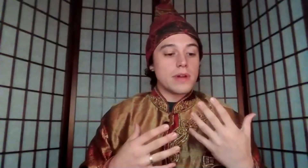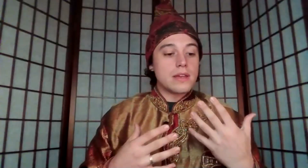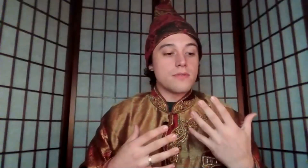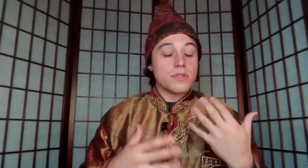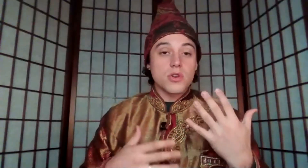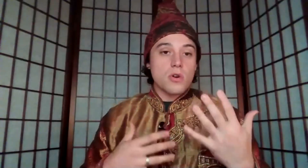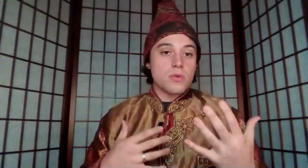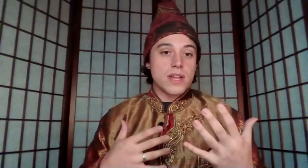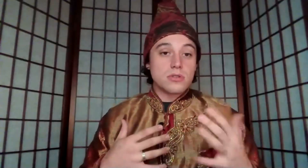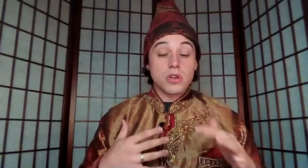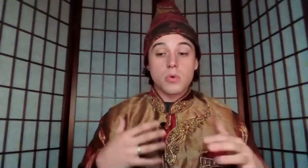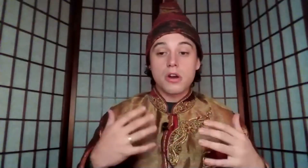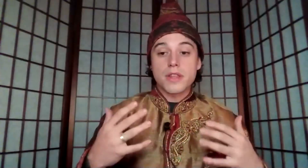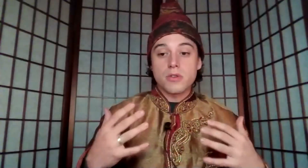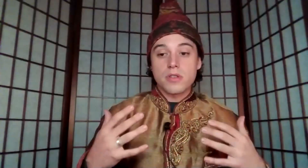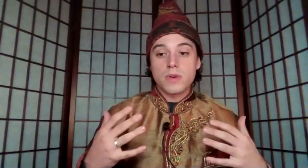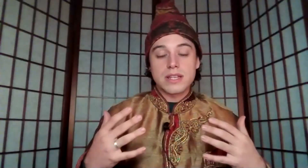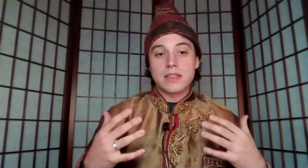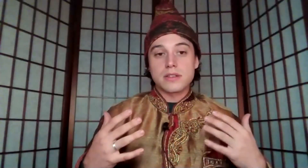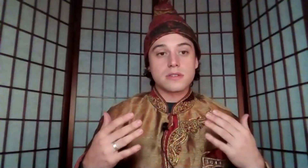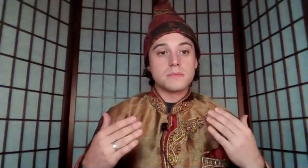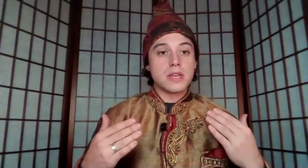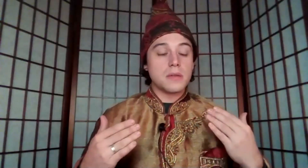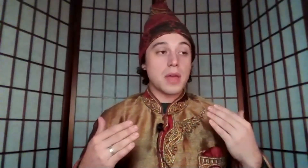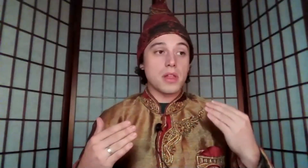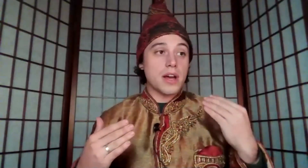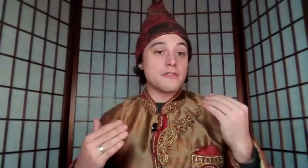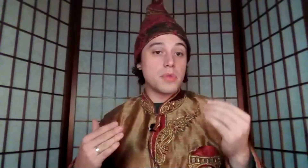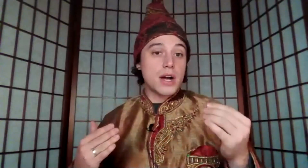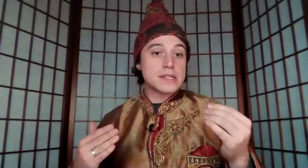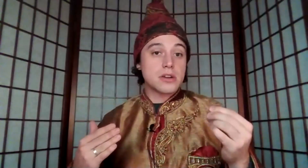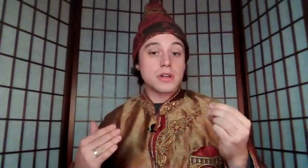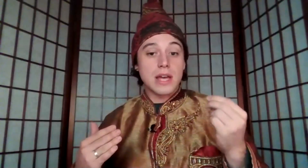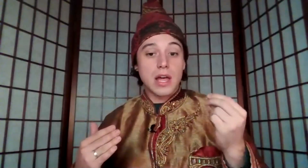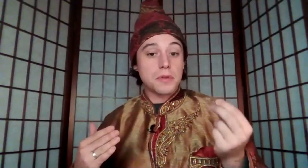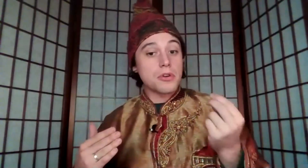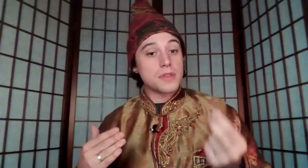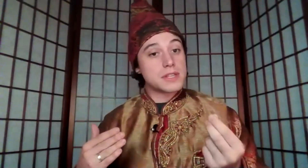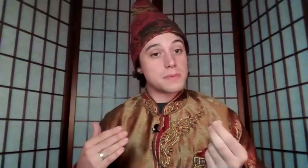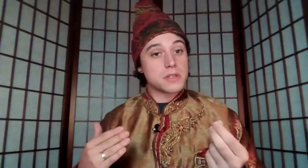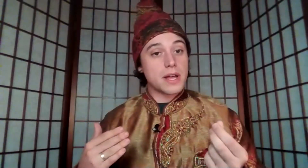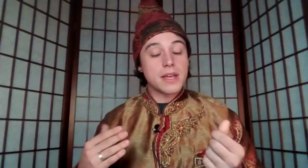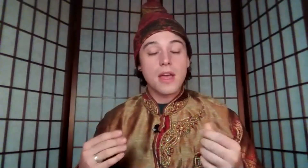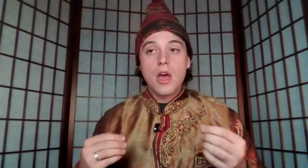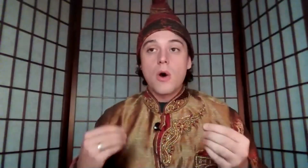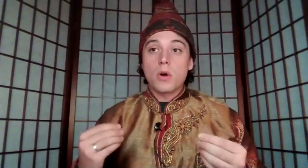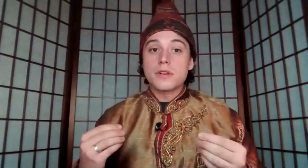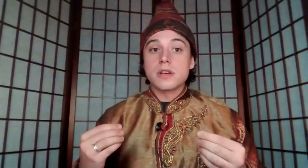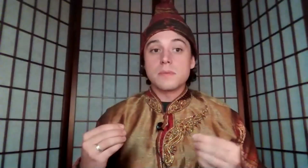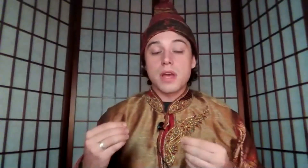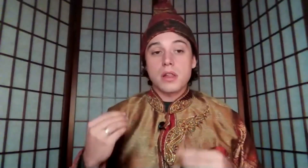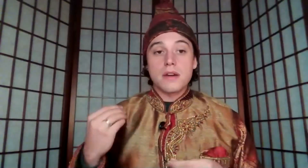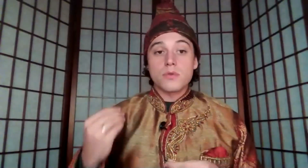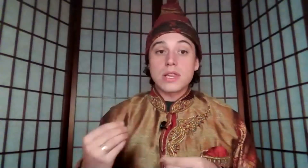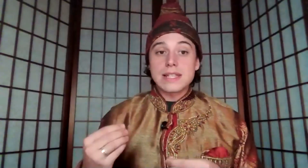you are ready for the north wind, or you are in the north wind, there's going to be maybe a lot of blocks that are going to help you grow within spirituality, or there's